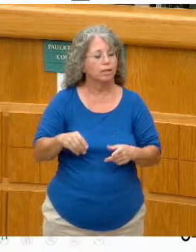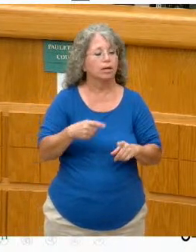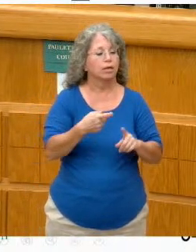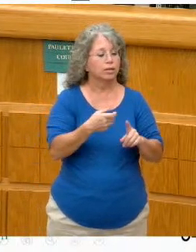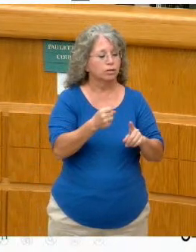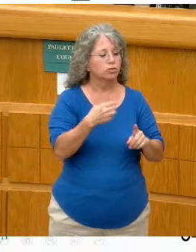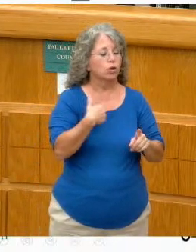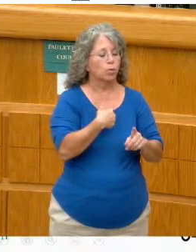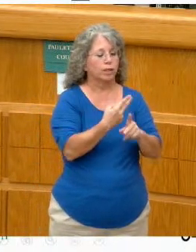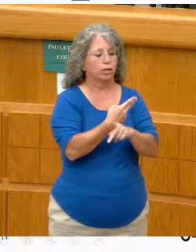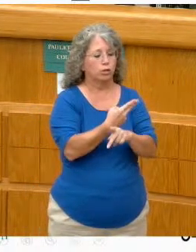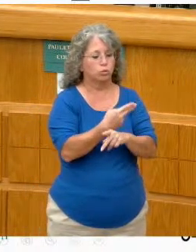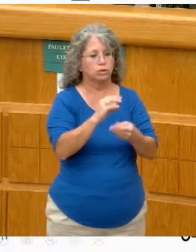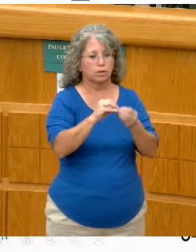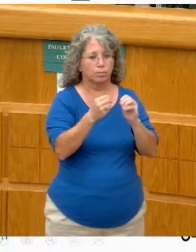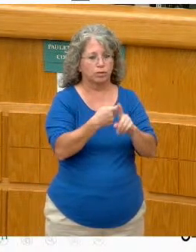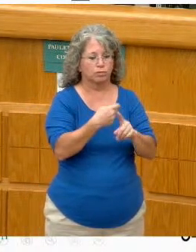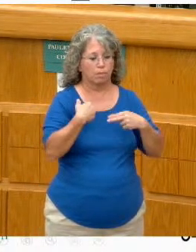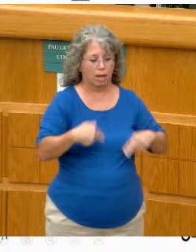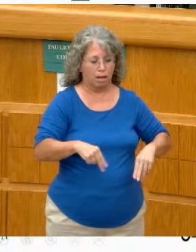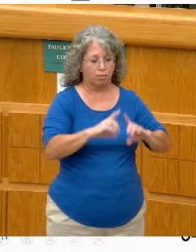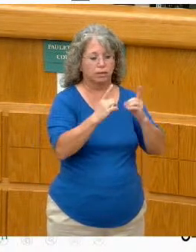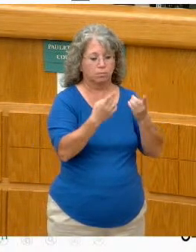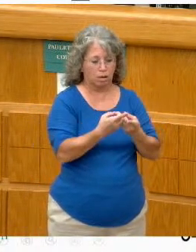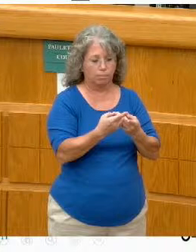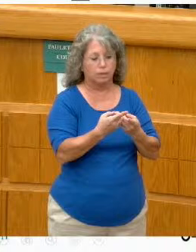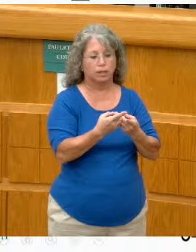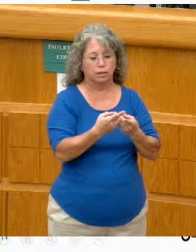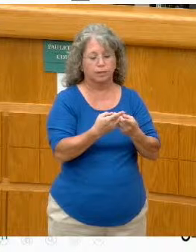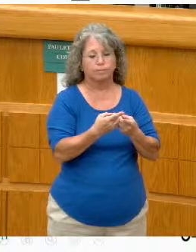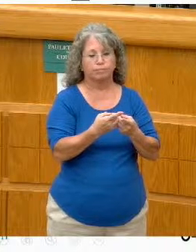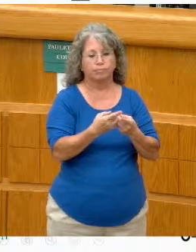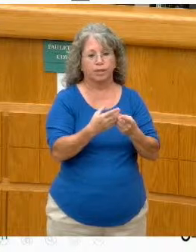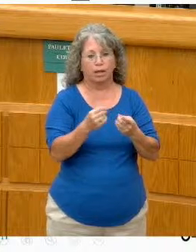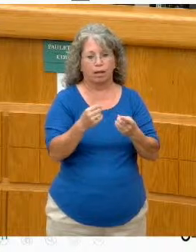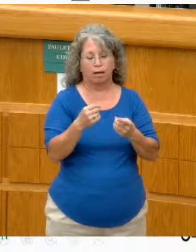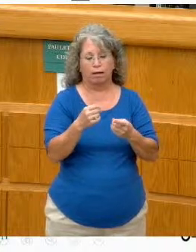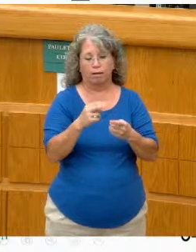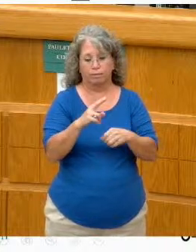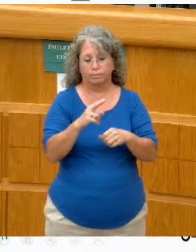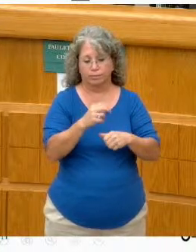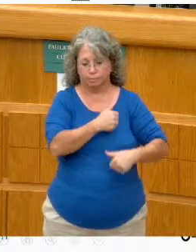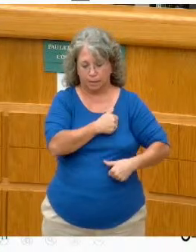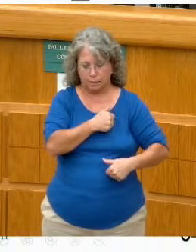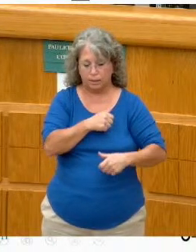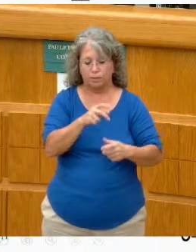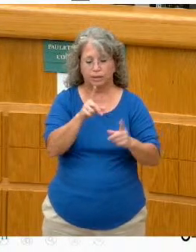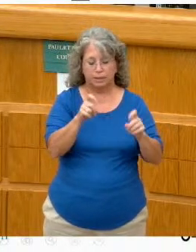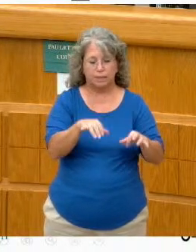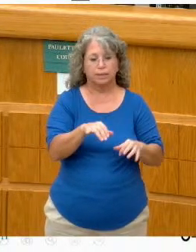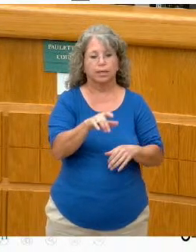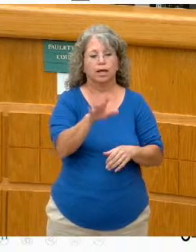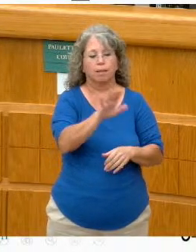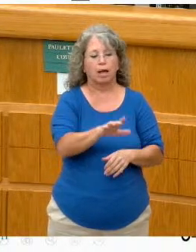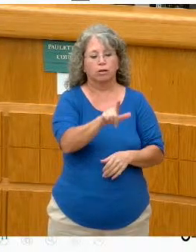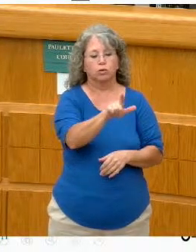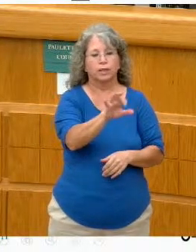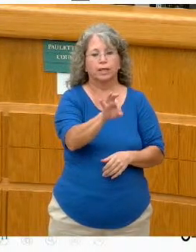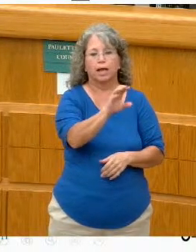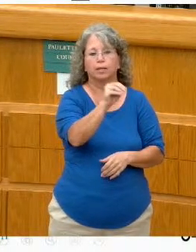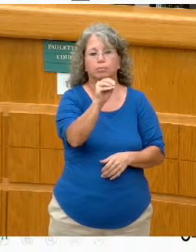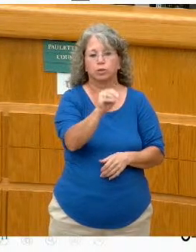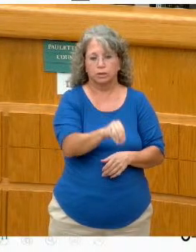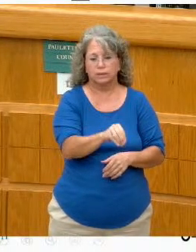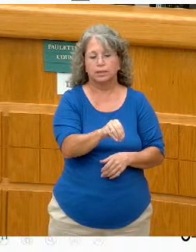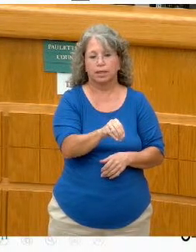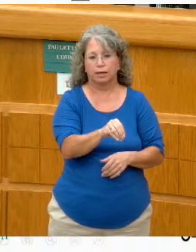Department is that 29% of the people getting tested through that method are coming back positive. You have to be symptomatic